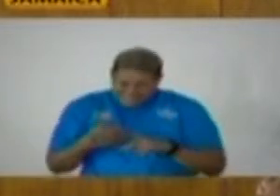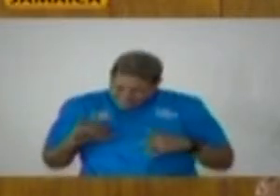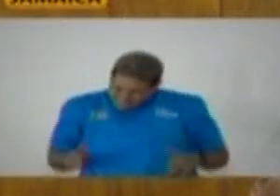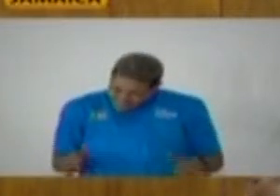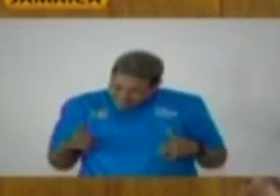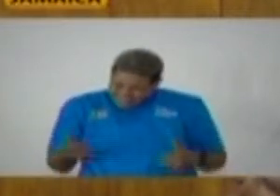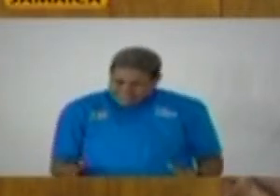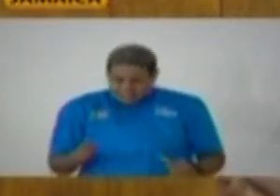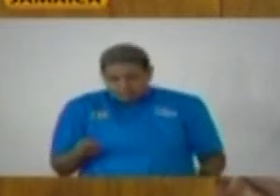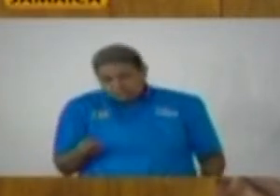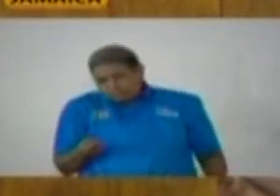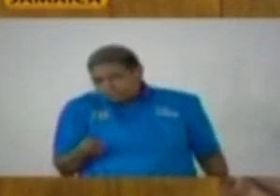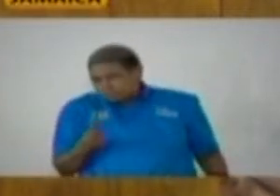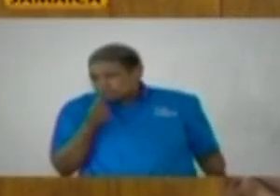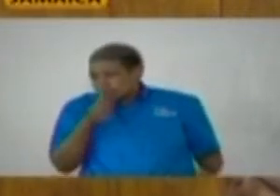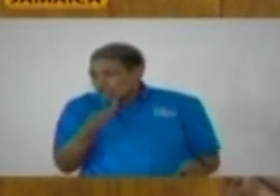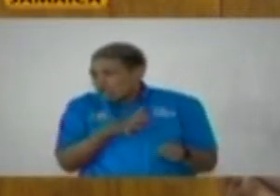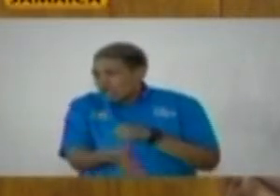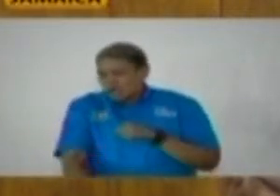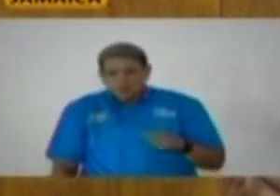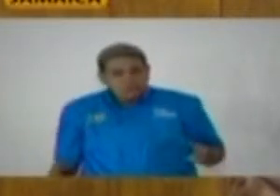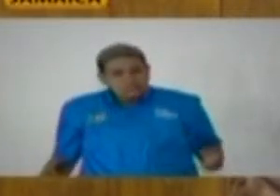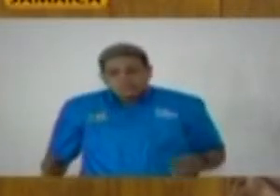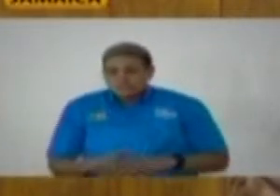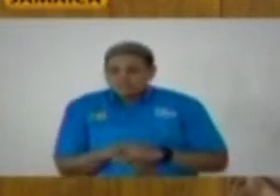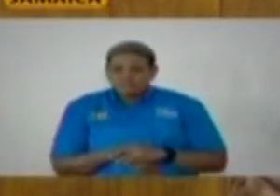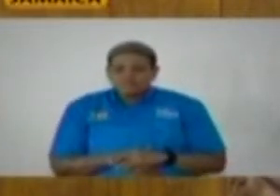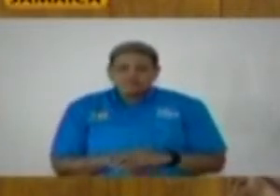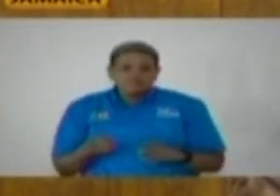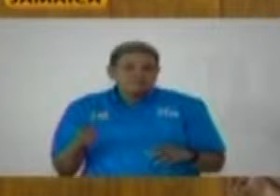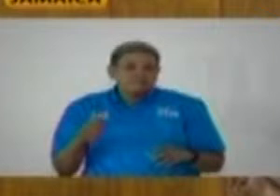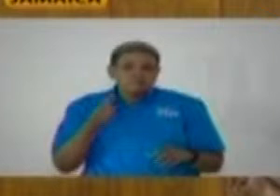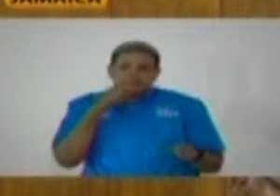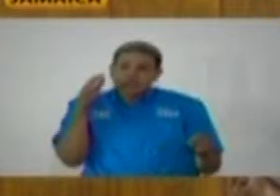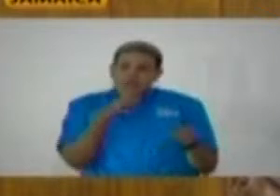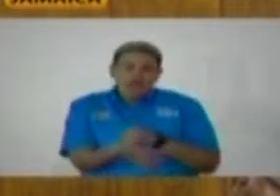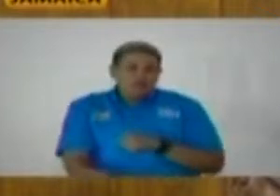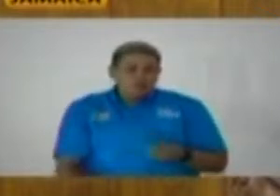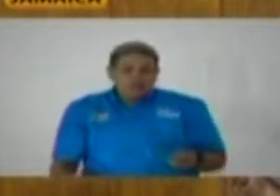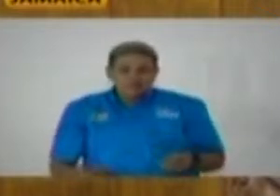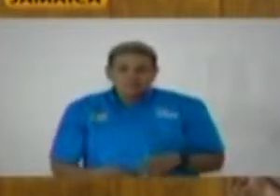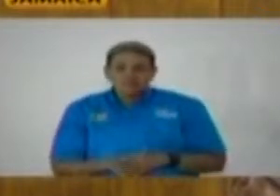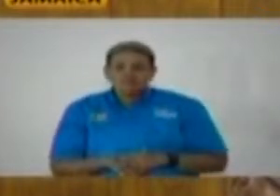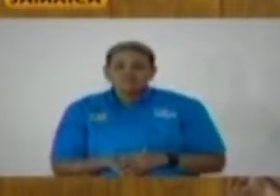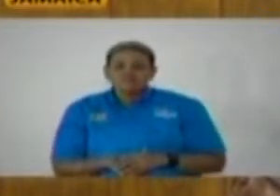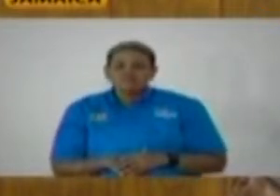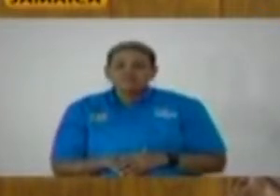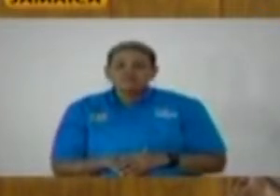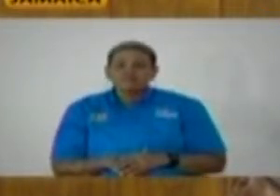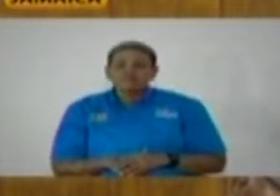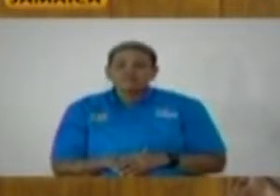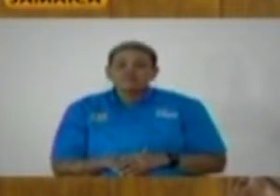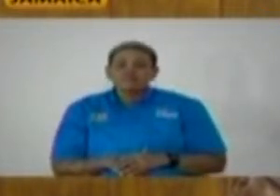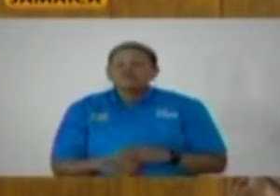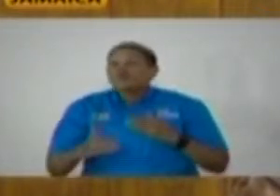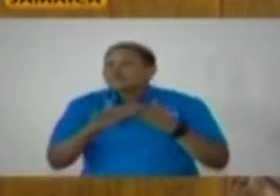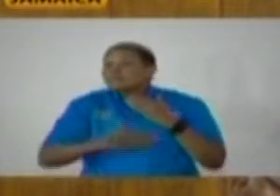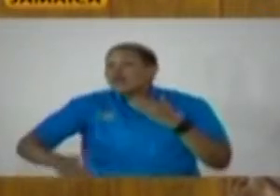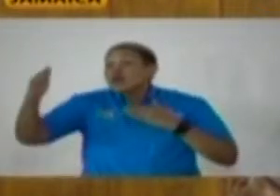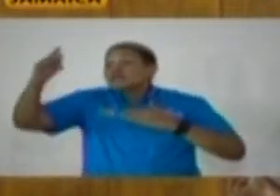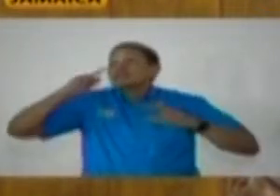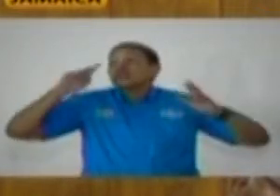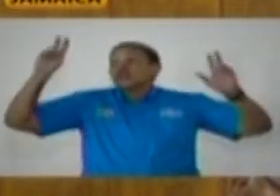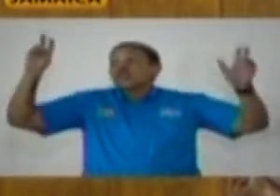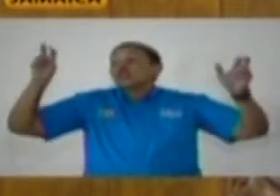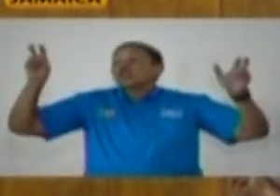still woefully inadequate. Woefully. But, Madam Speaker, beyond the